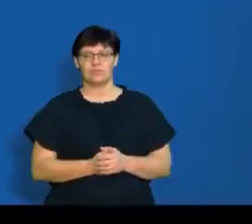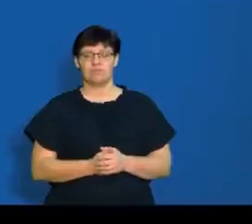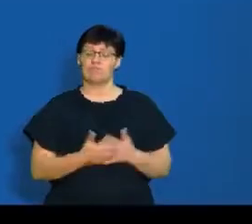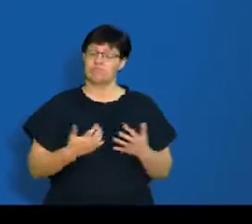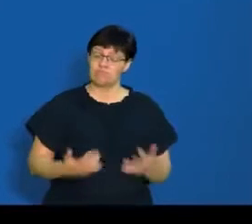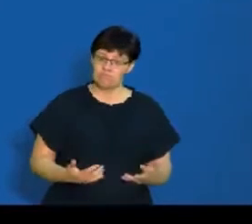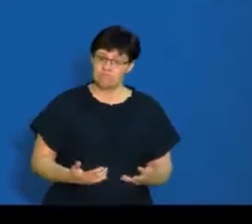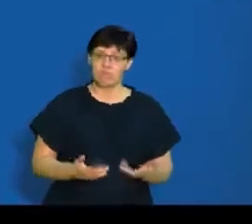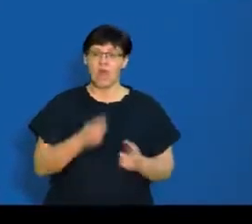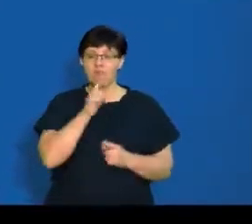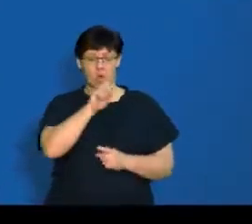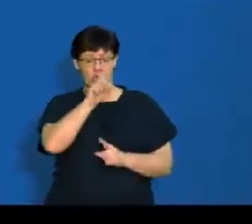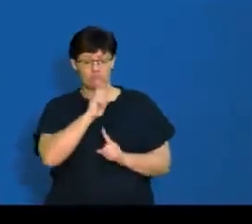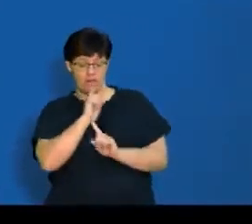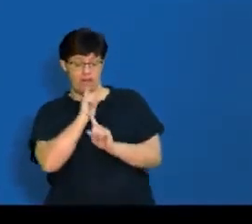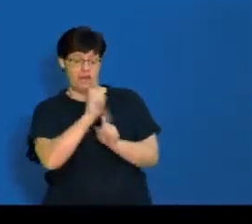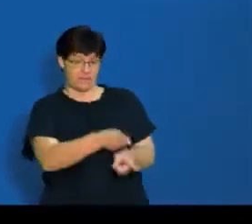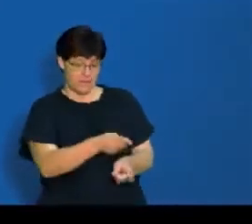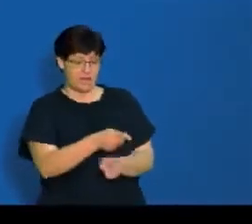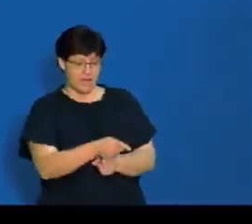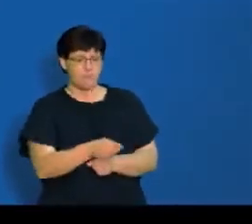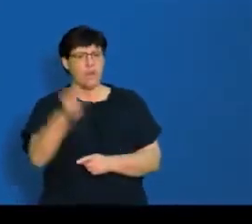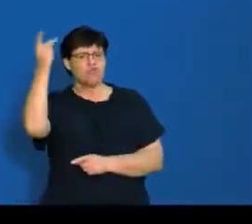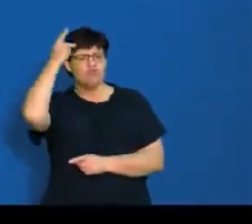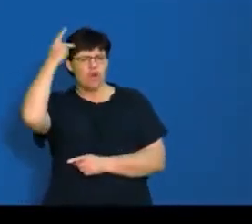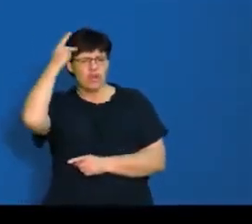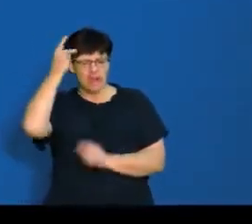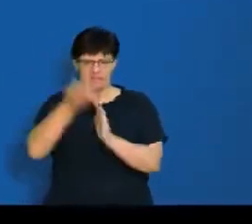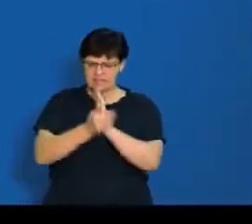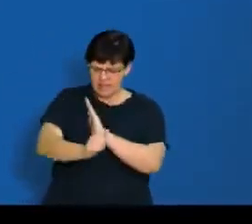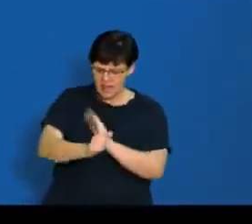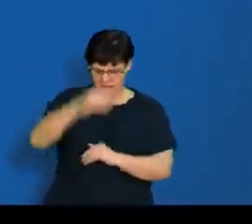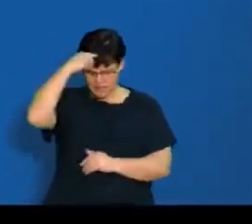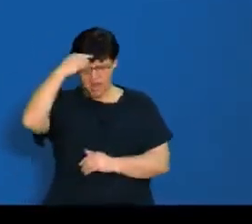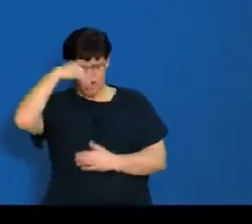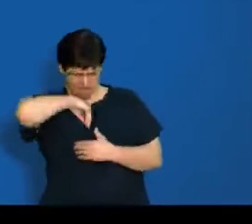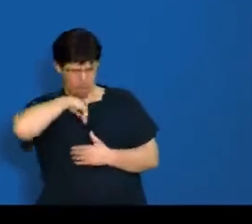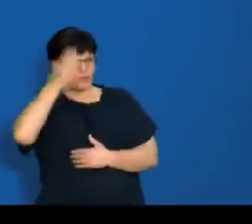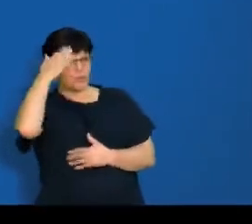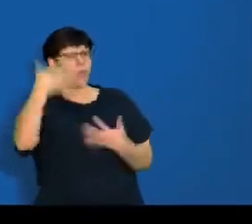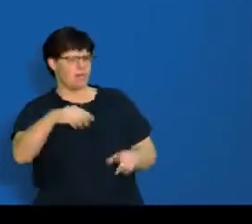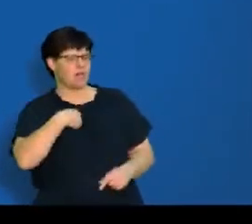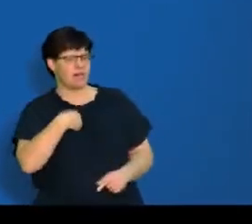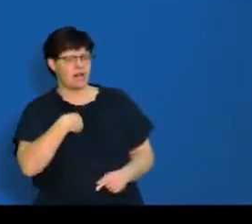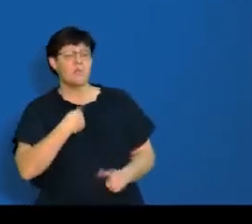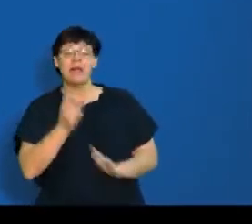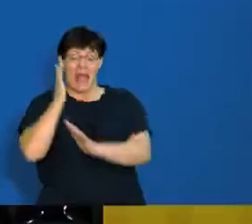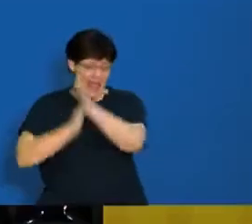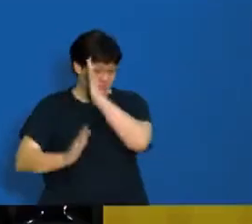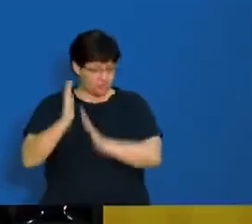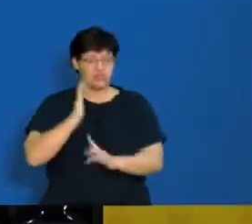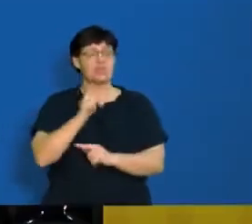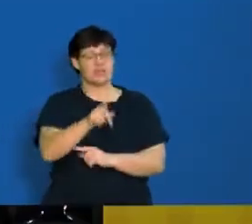So when answering the questions, you should apply your knowledge, skills, and insight. That is another very important thing in history,